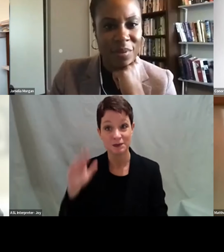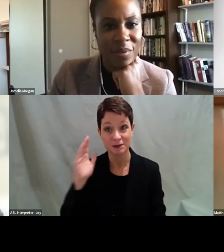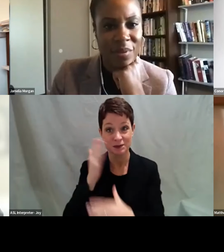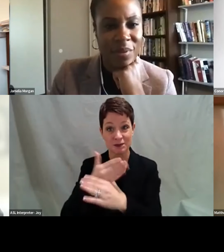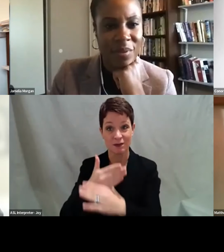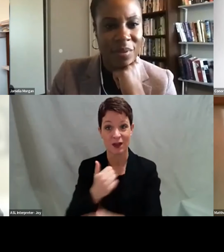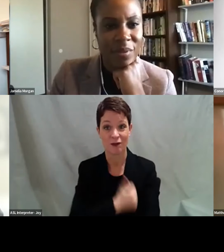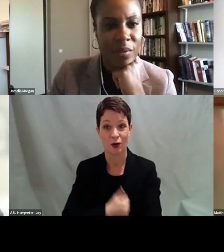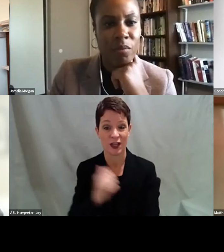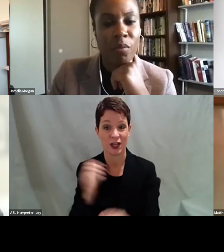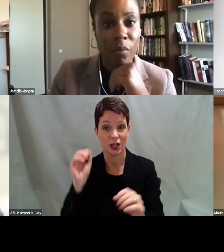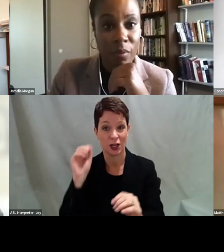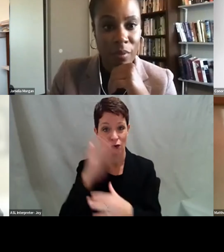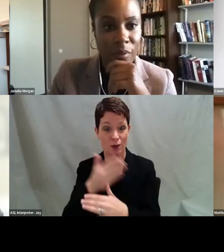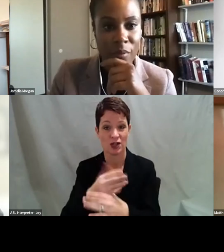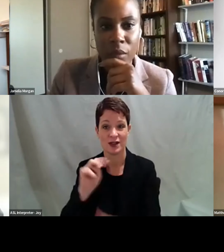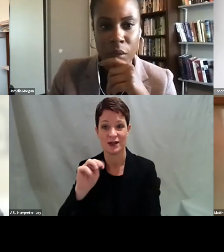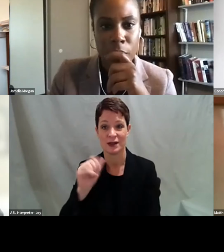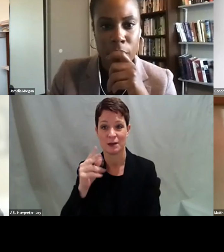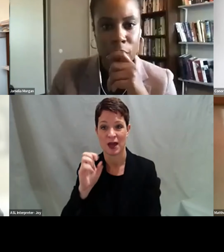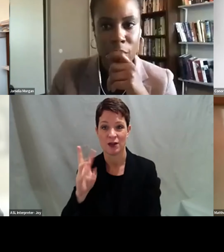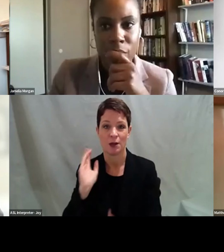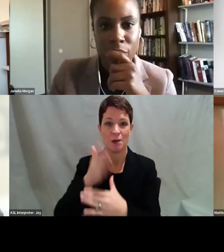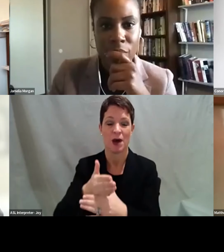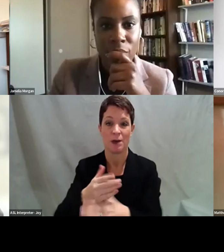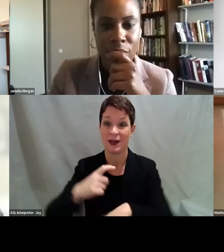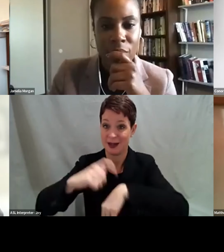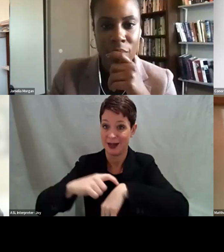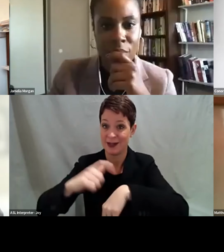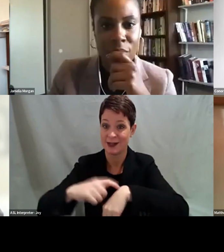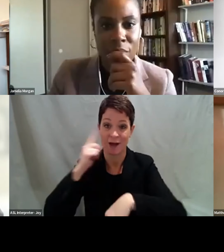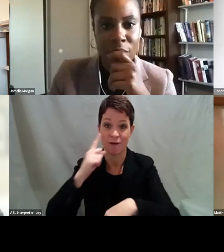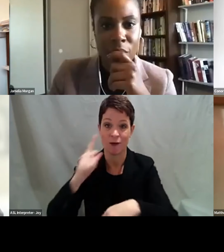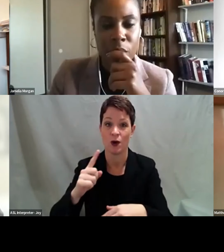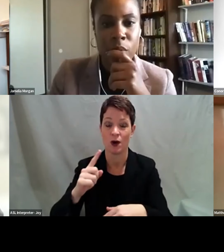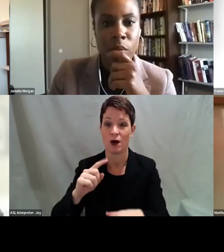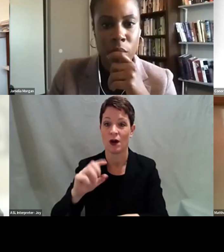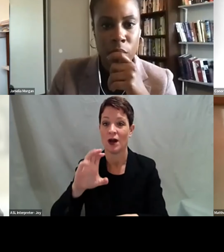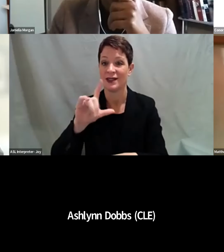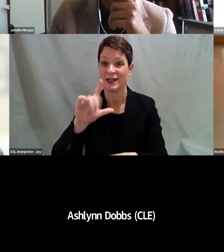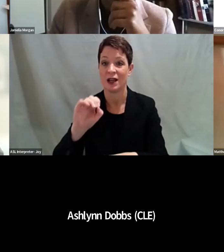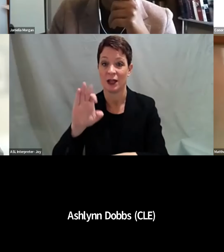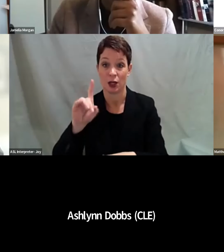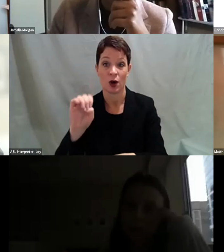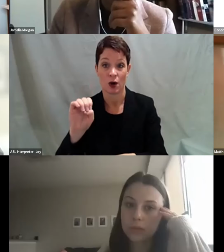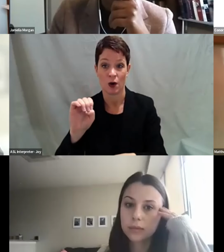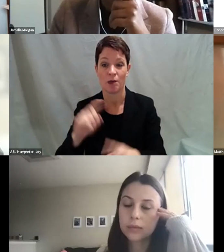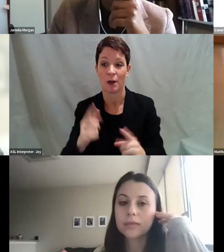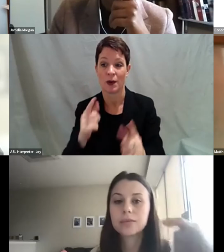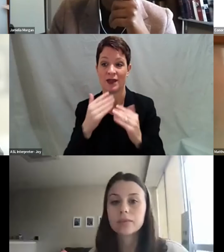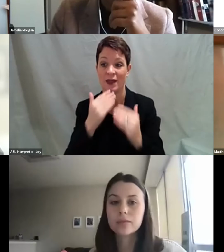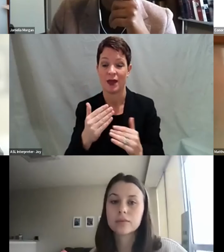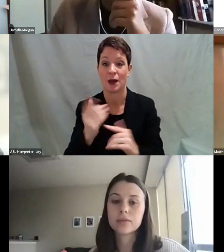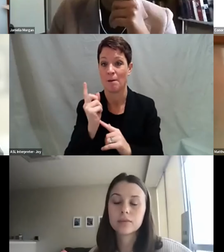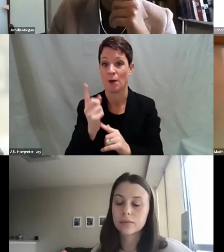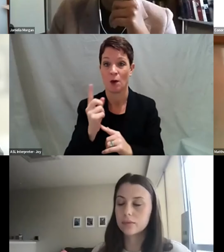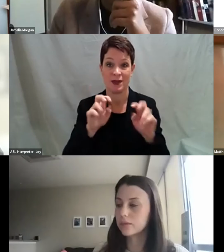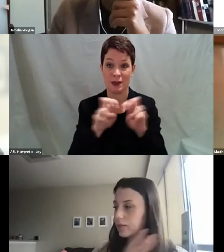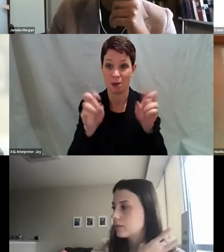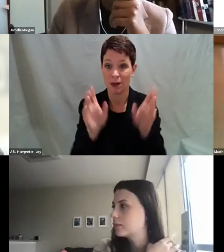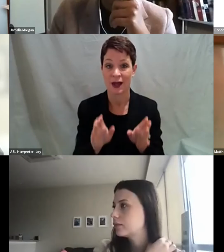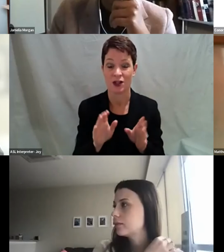Apologies for the interruption. This is Matthew. Let me pop in because it is time for our middle CELI code. But I do want to take a moment to just thank our panelists